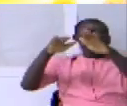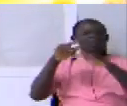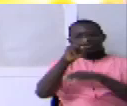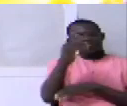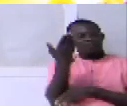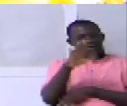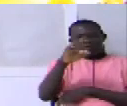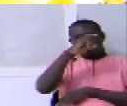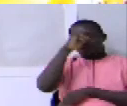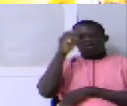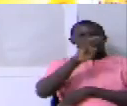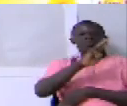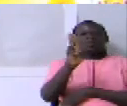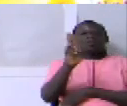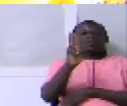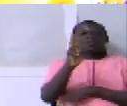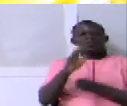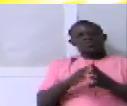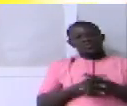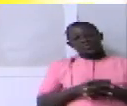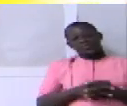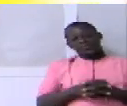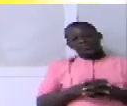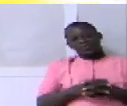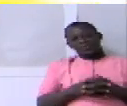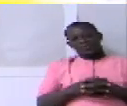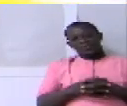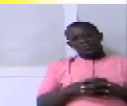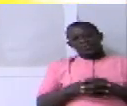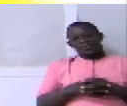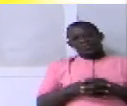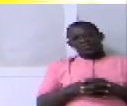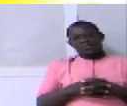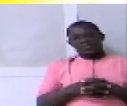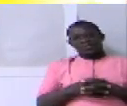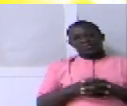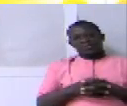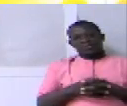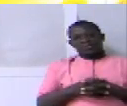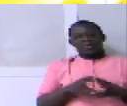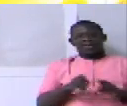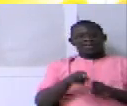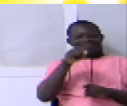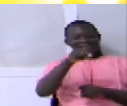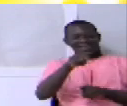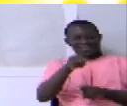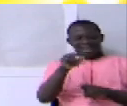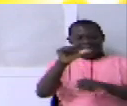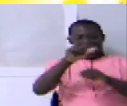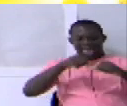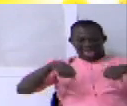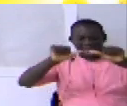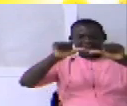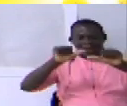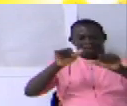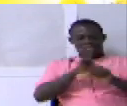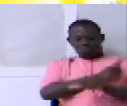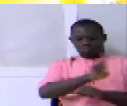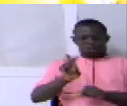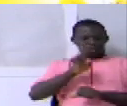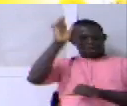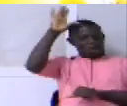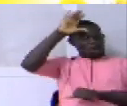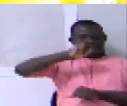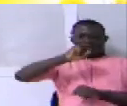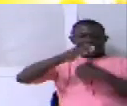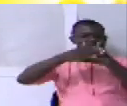But atemete tombong wala nate bayno la. This is where we don't know. This is where we don't understand